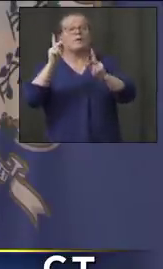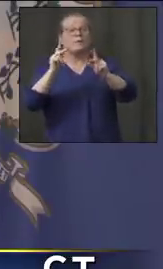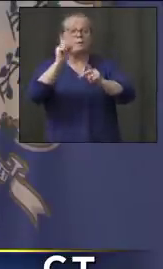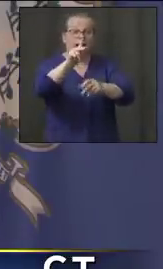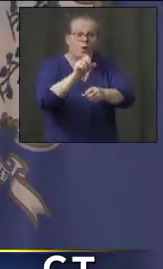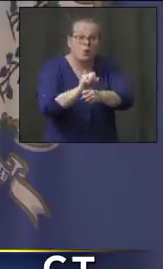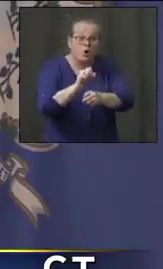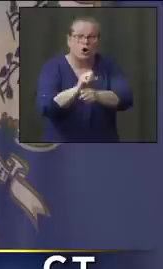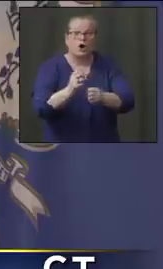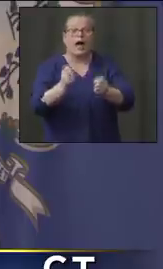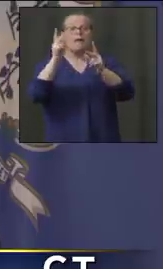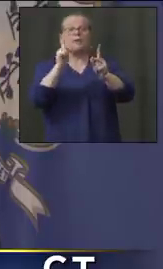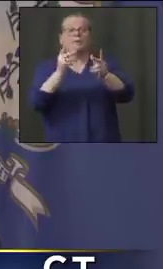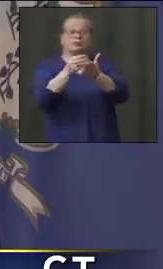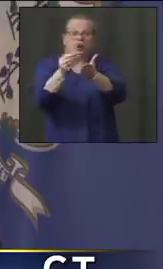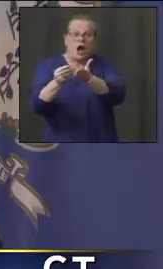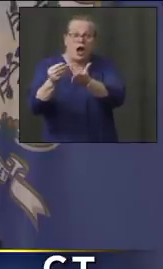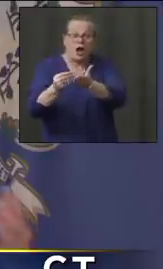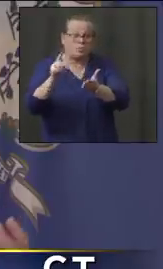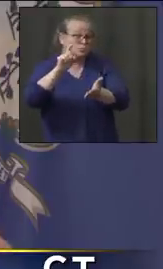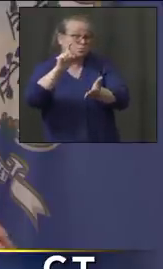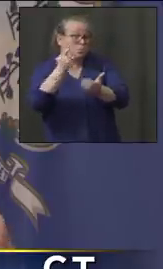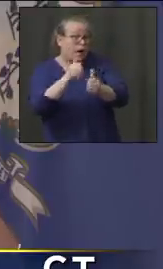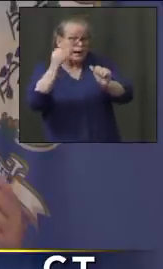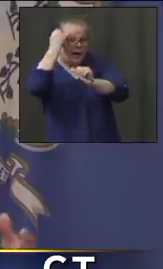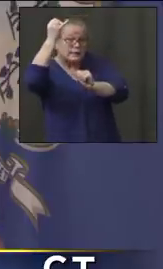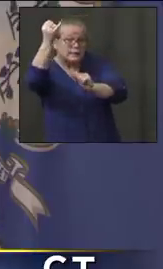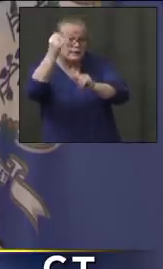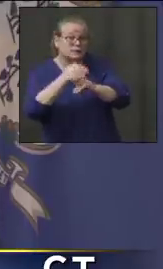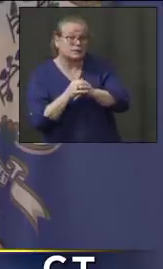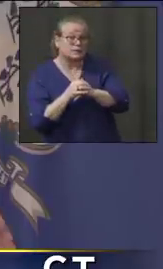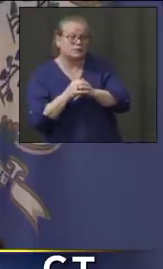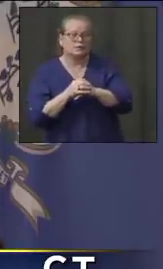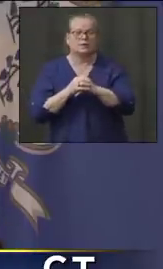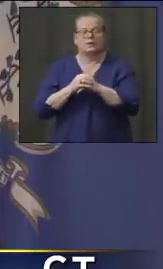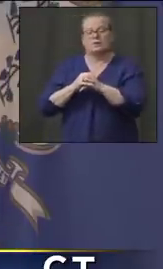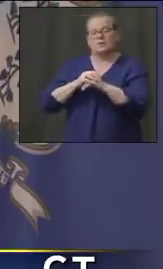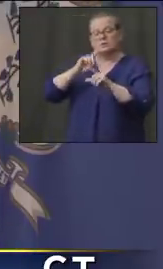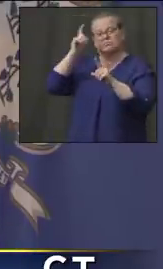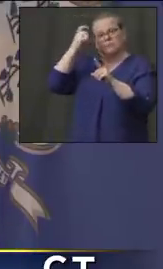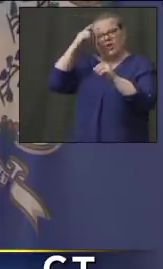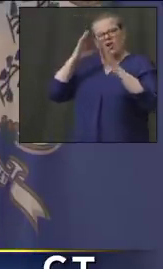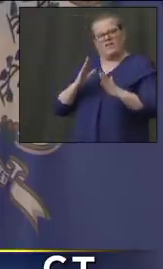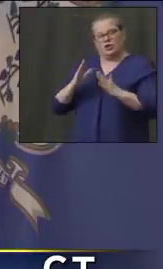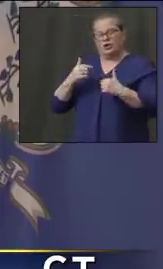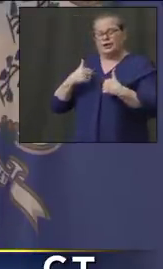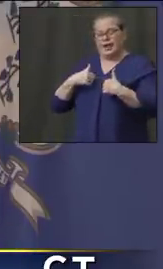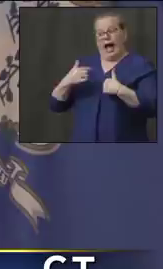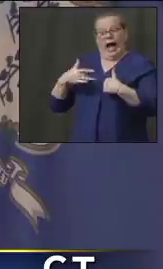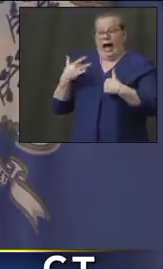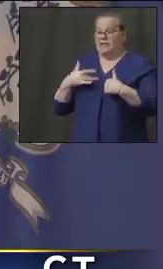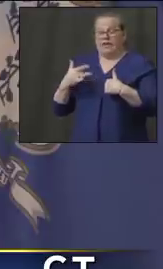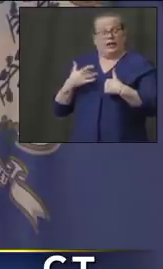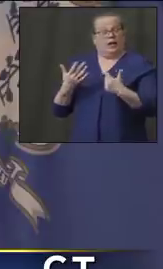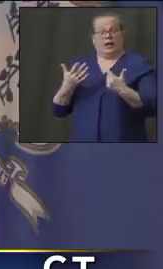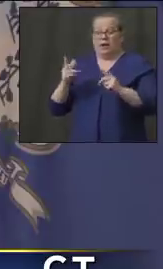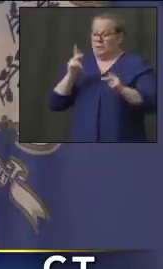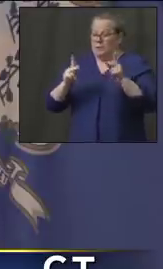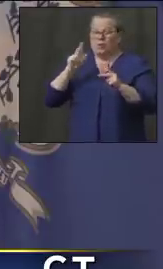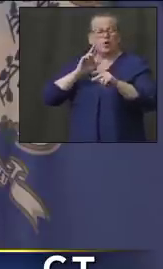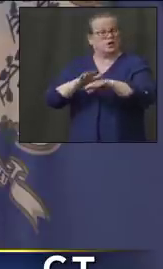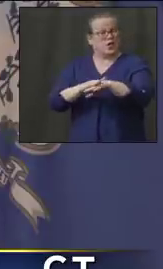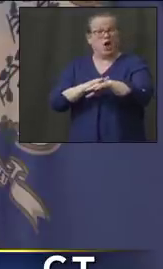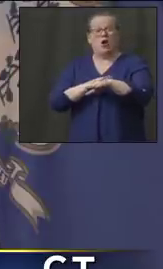slowly. I thought maybe there was pent-up demand and everybody in Georgia would be rushing into the restaurants and